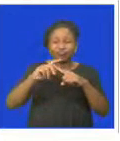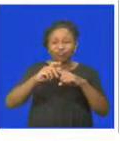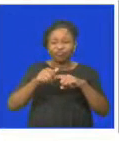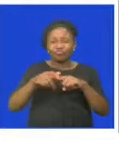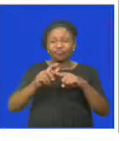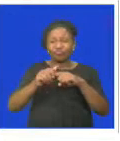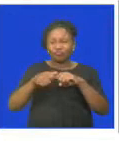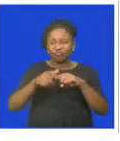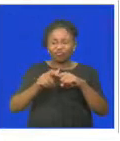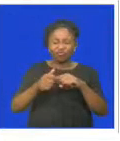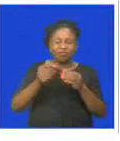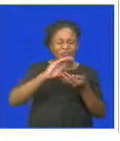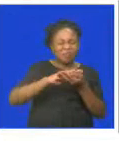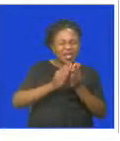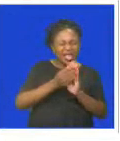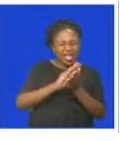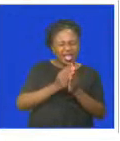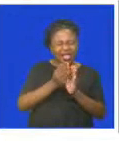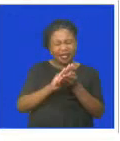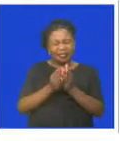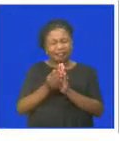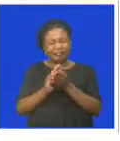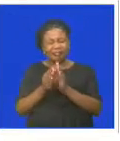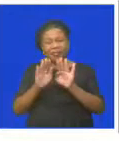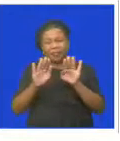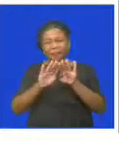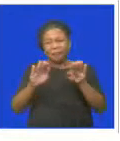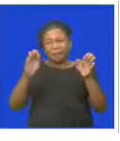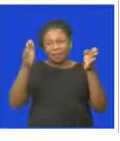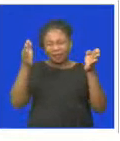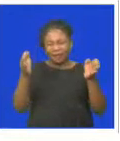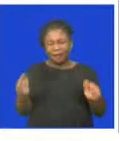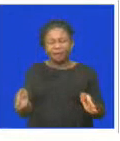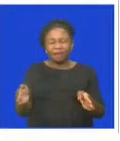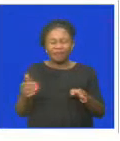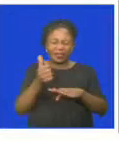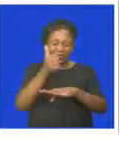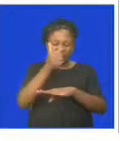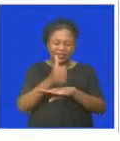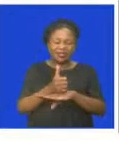make tables, chairs, and even